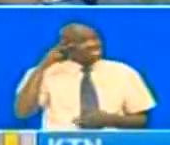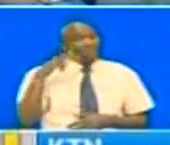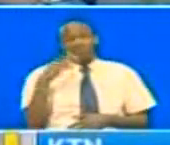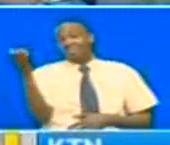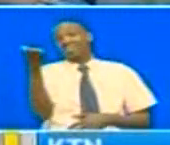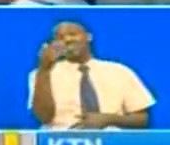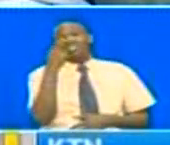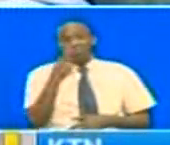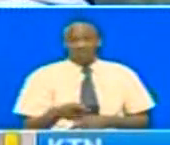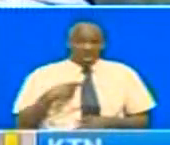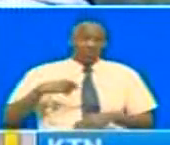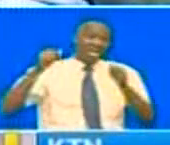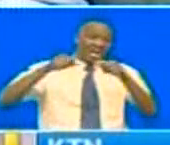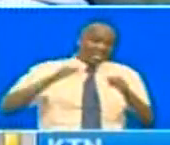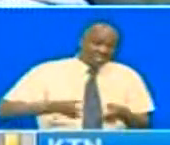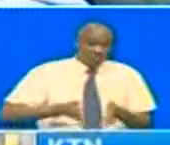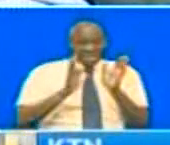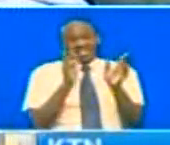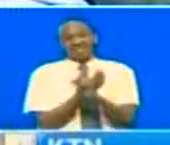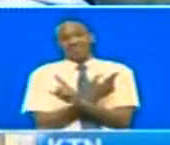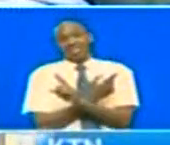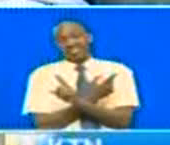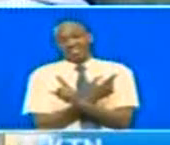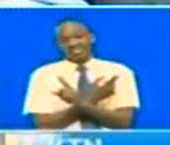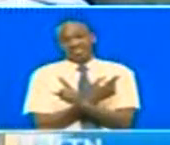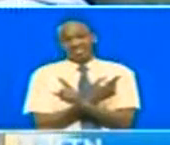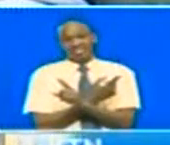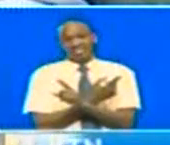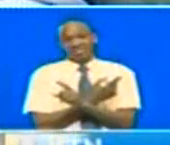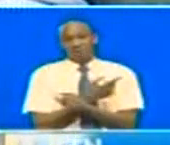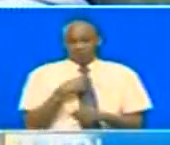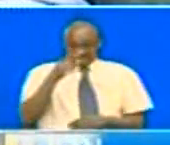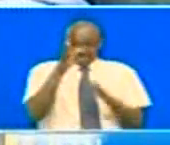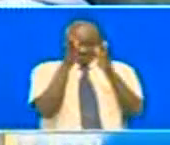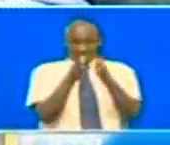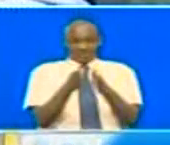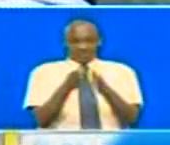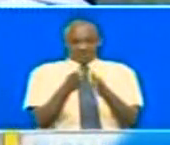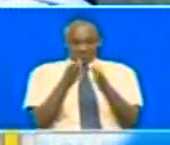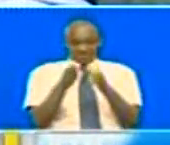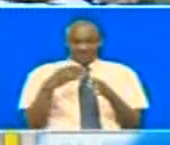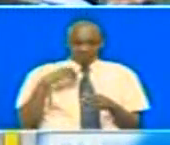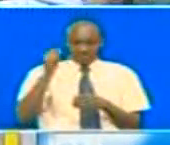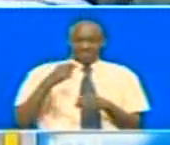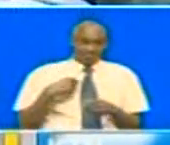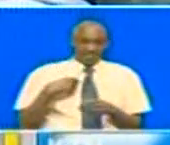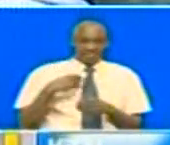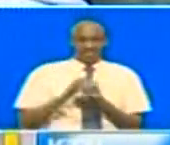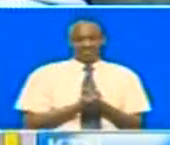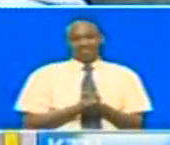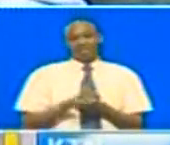about we agreed on some way of getting that candidate, that person should have been very loyal to the